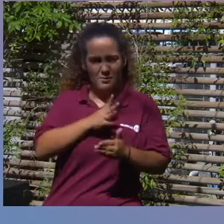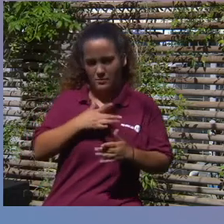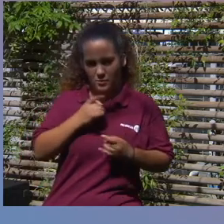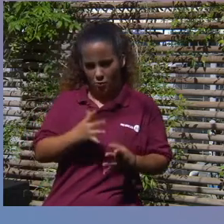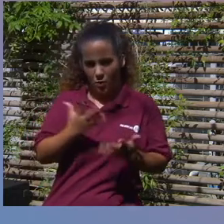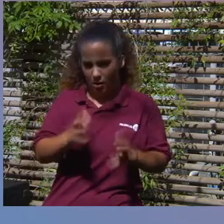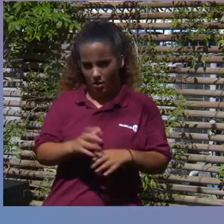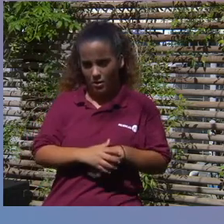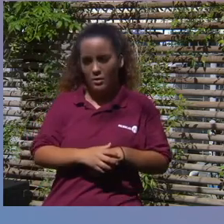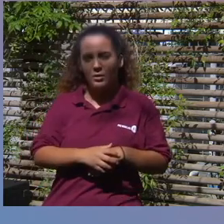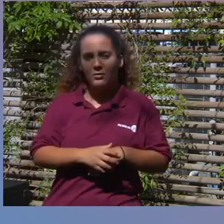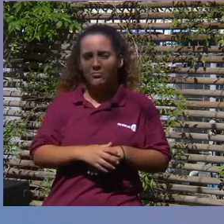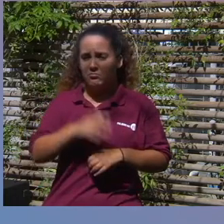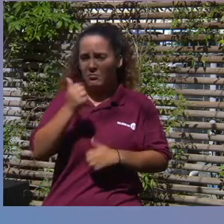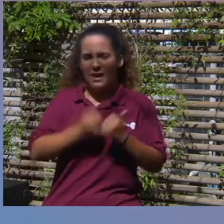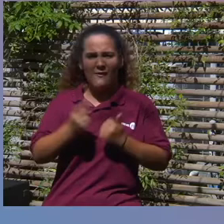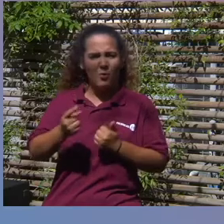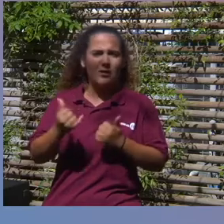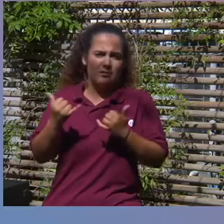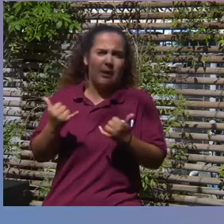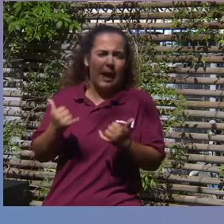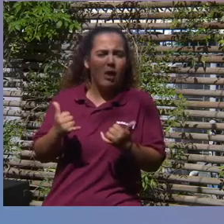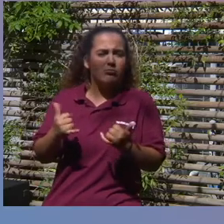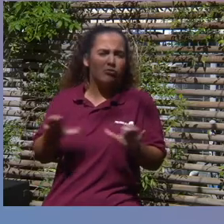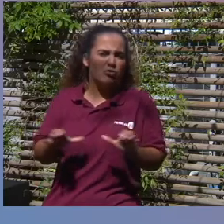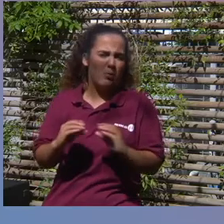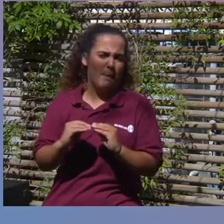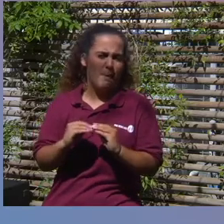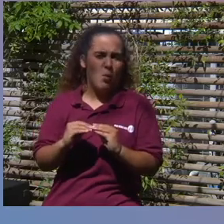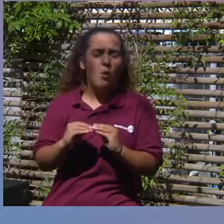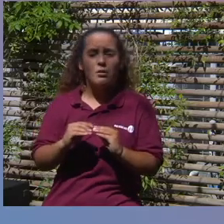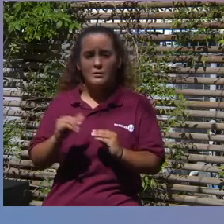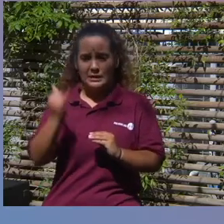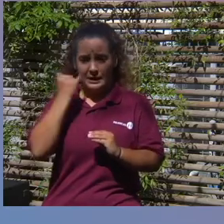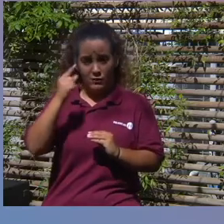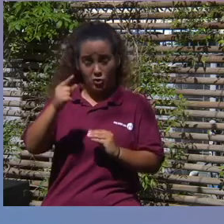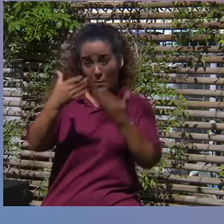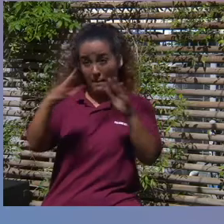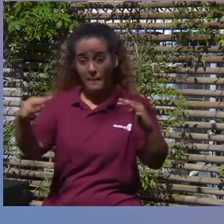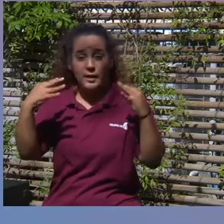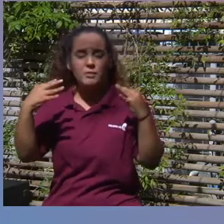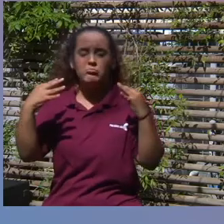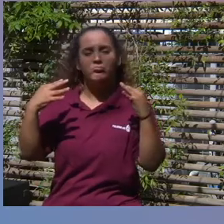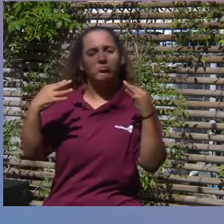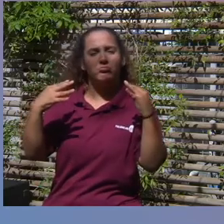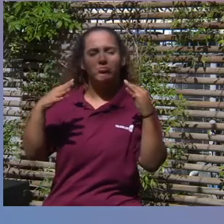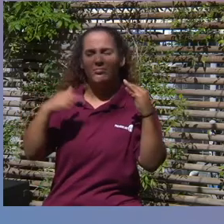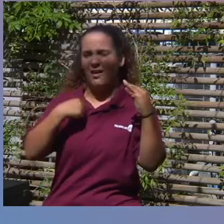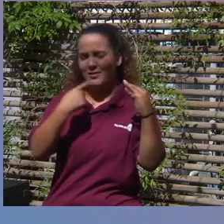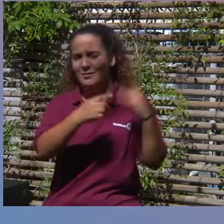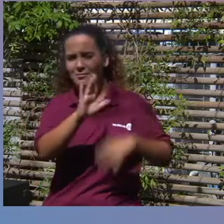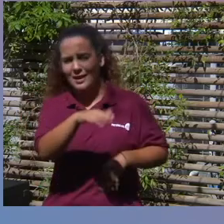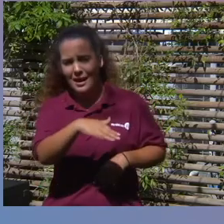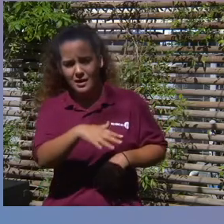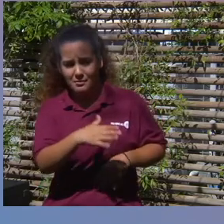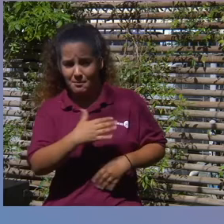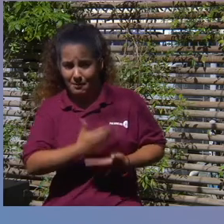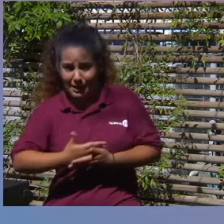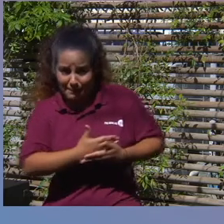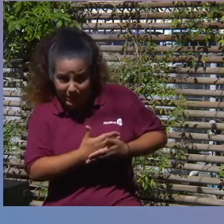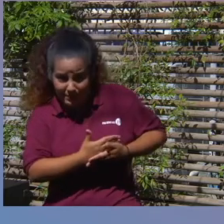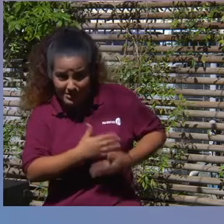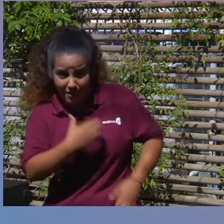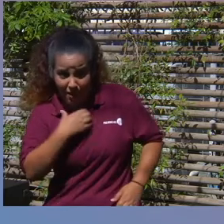was doing it, everybody wasn't doing it. They're doing it more now. It's like, are you gonna be in public? I said, hey, my baby's hungry, shut